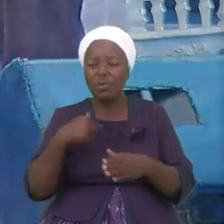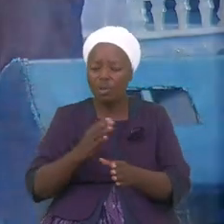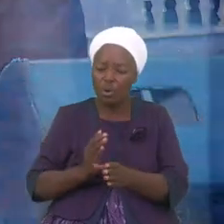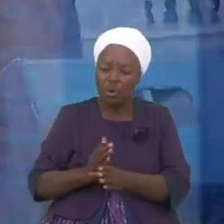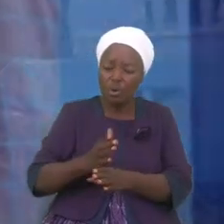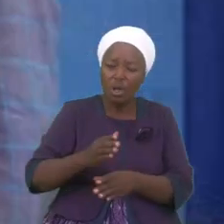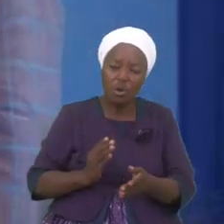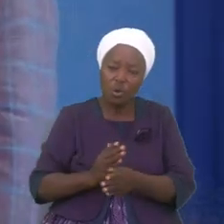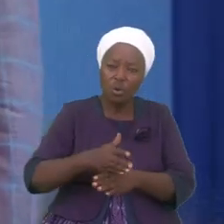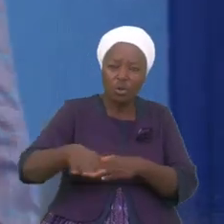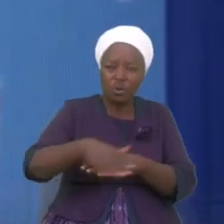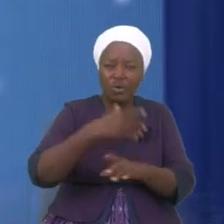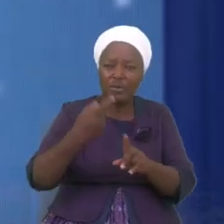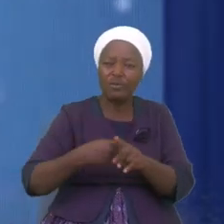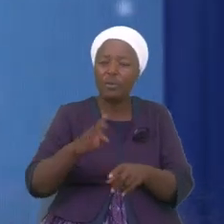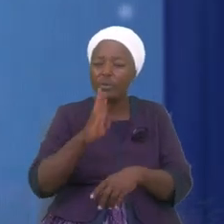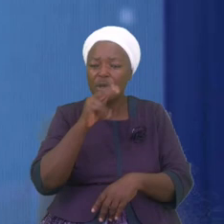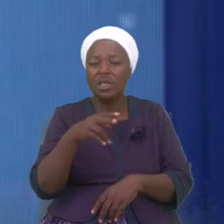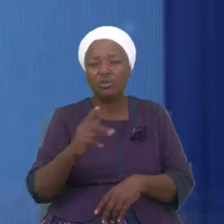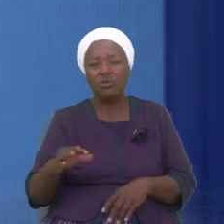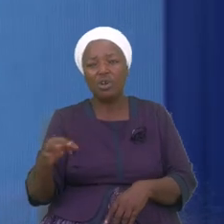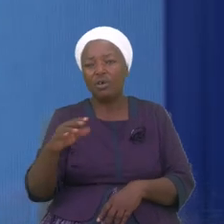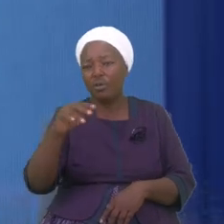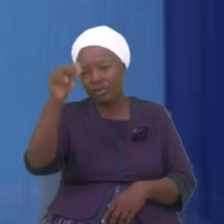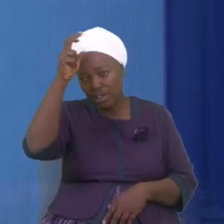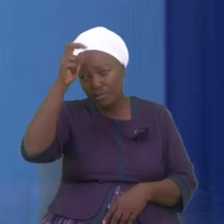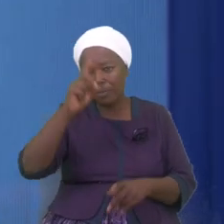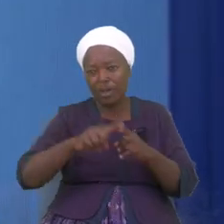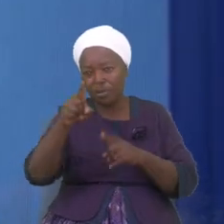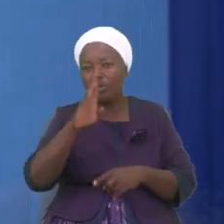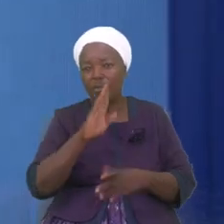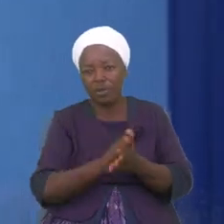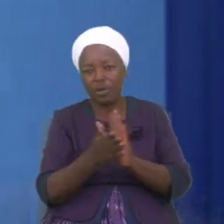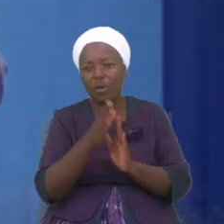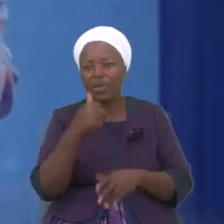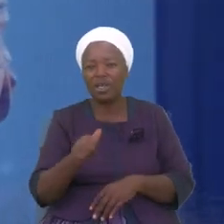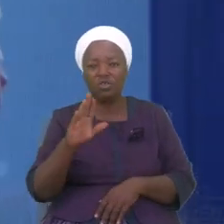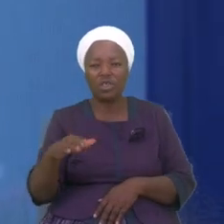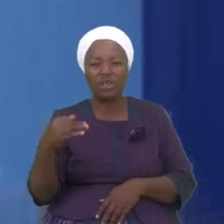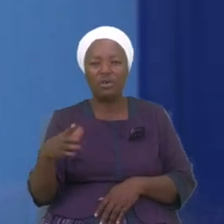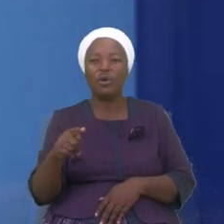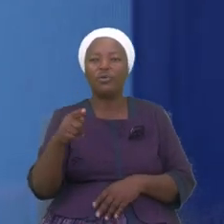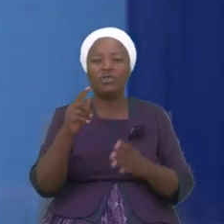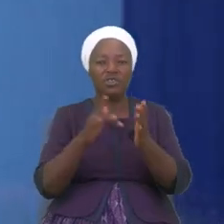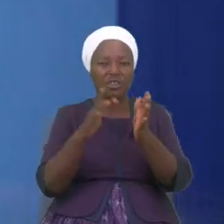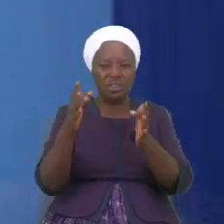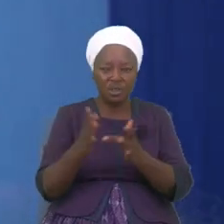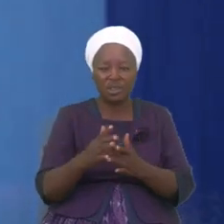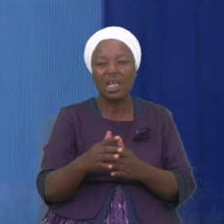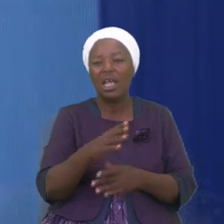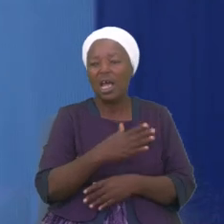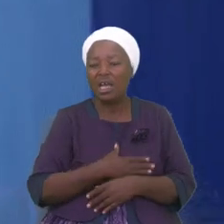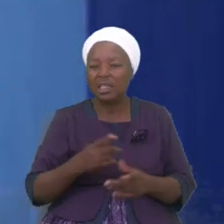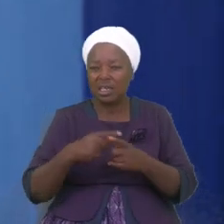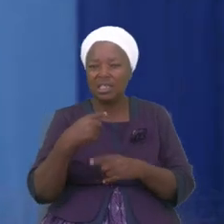of the devil, you'll become a child of God. And he says, and I will be a father unto